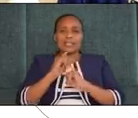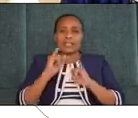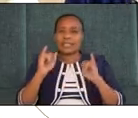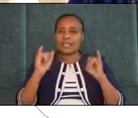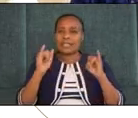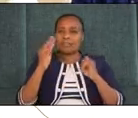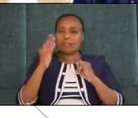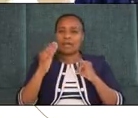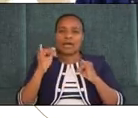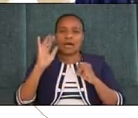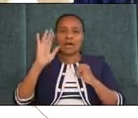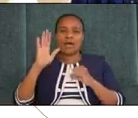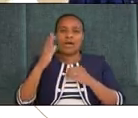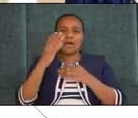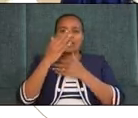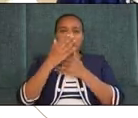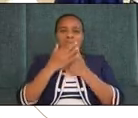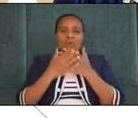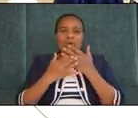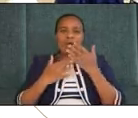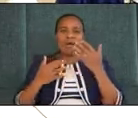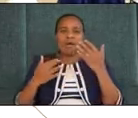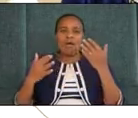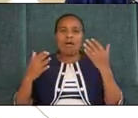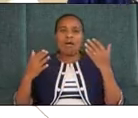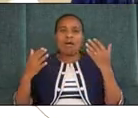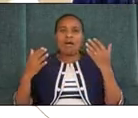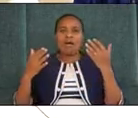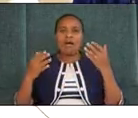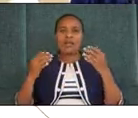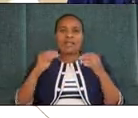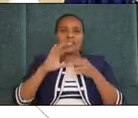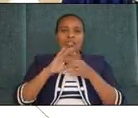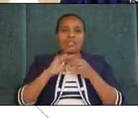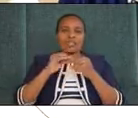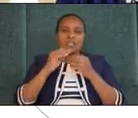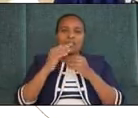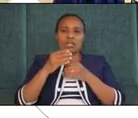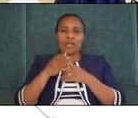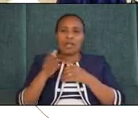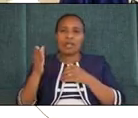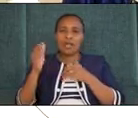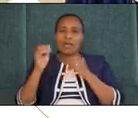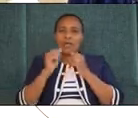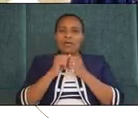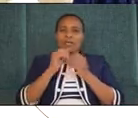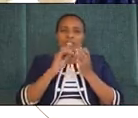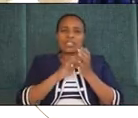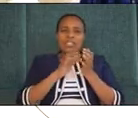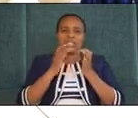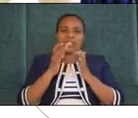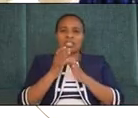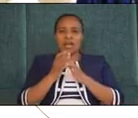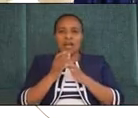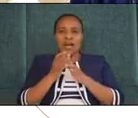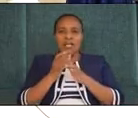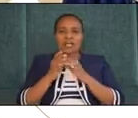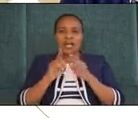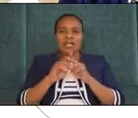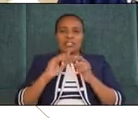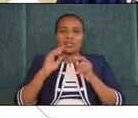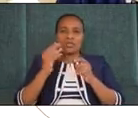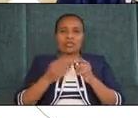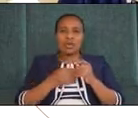fountain, cleansed by His blood, joined hands with